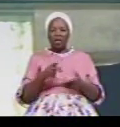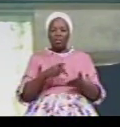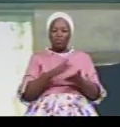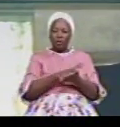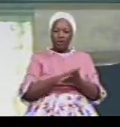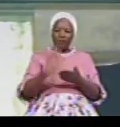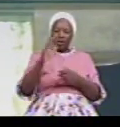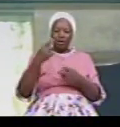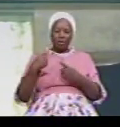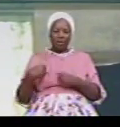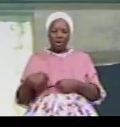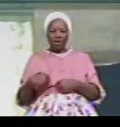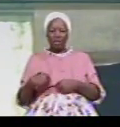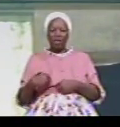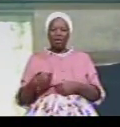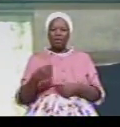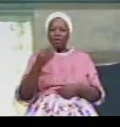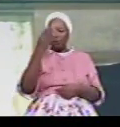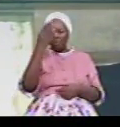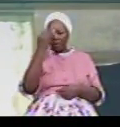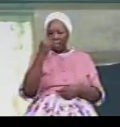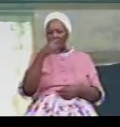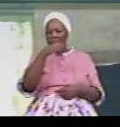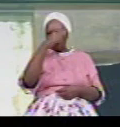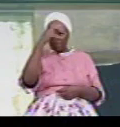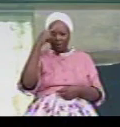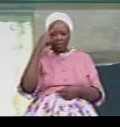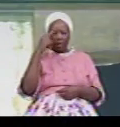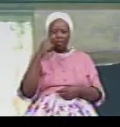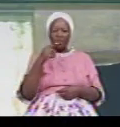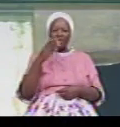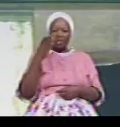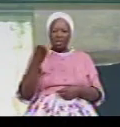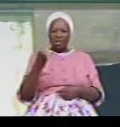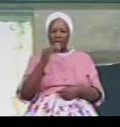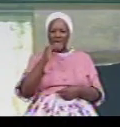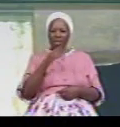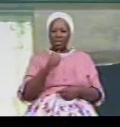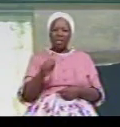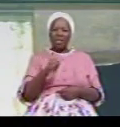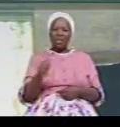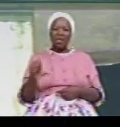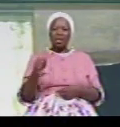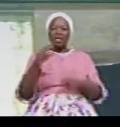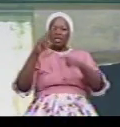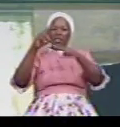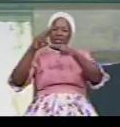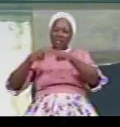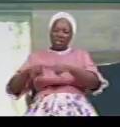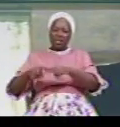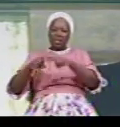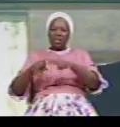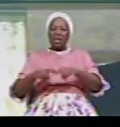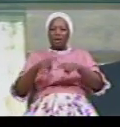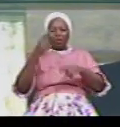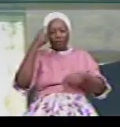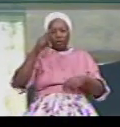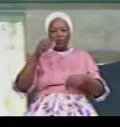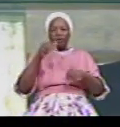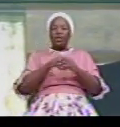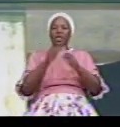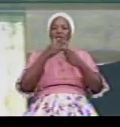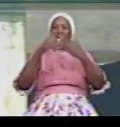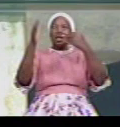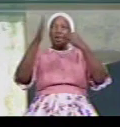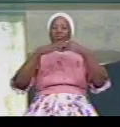hearts. Why? Because there is a seat for you in heaven. There is a place